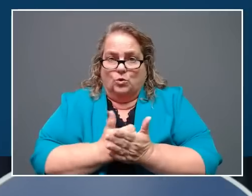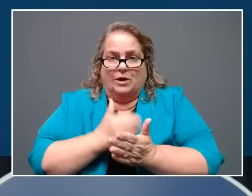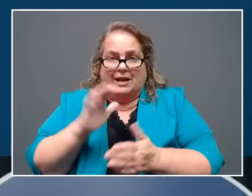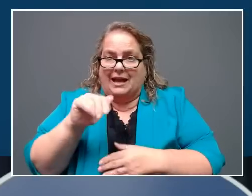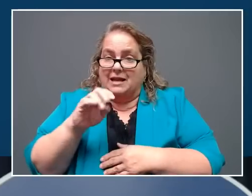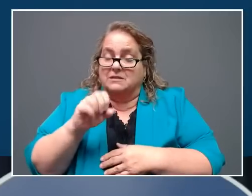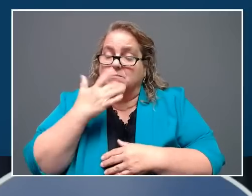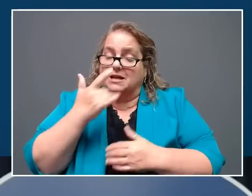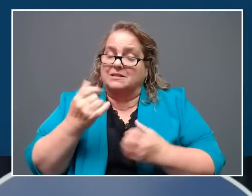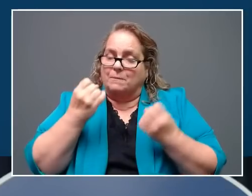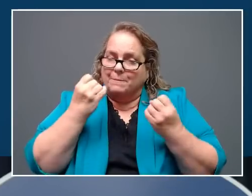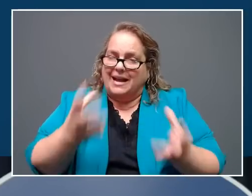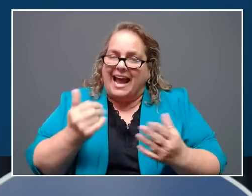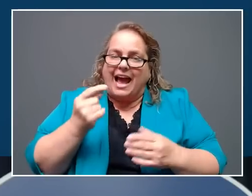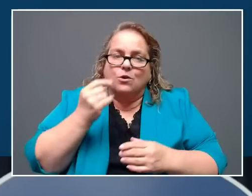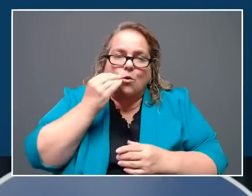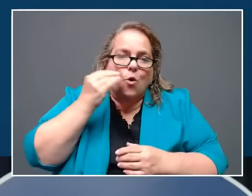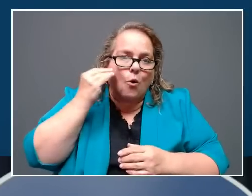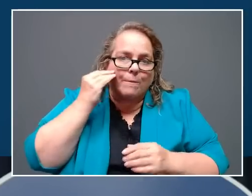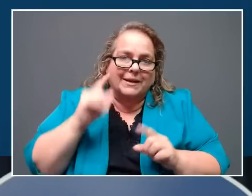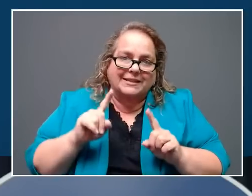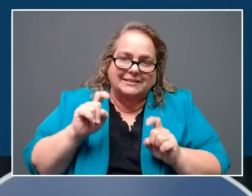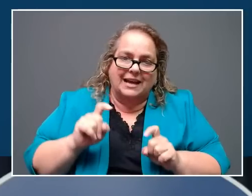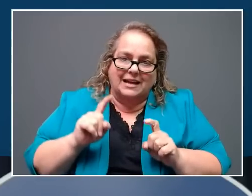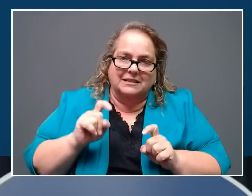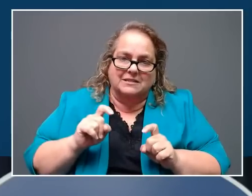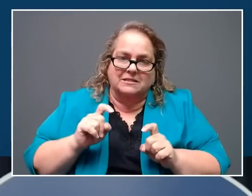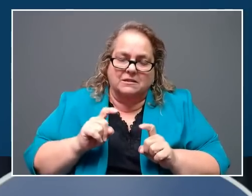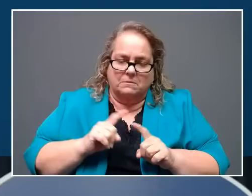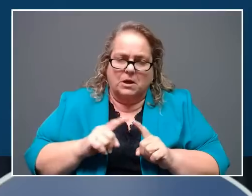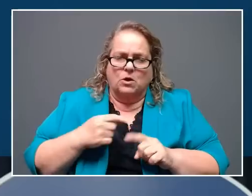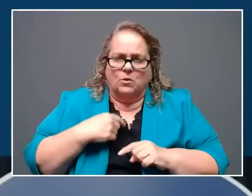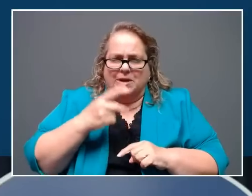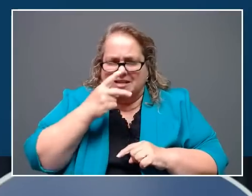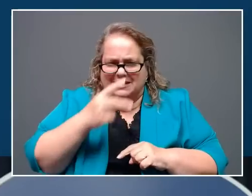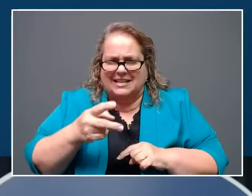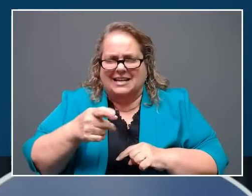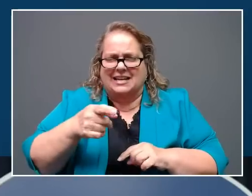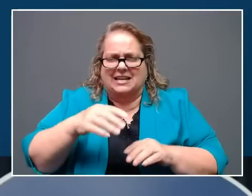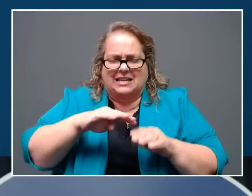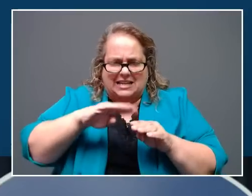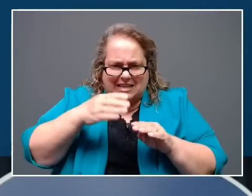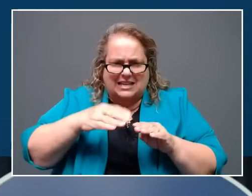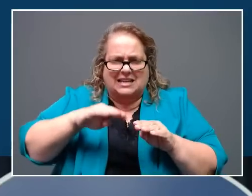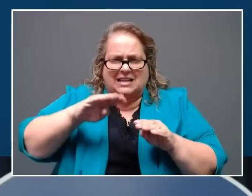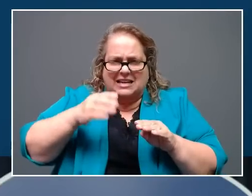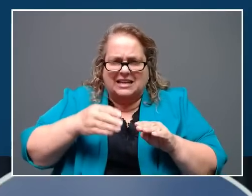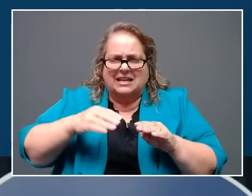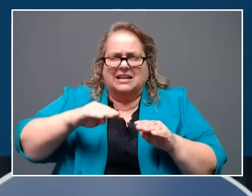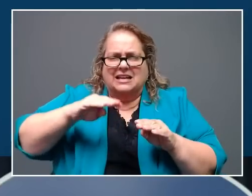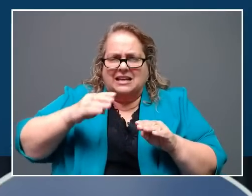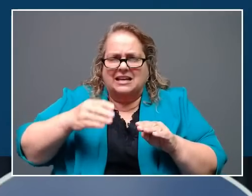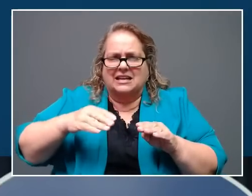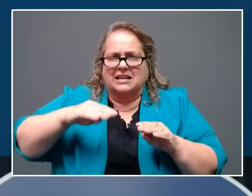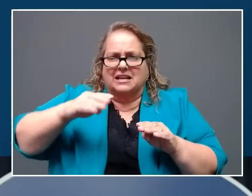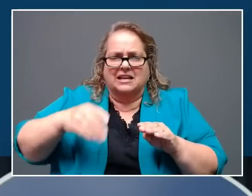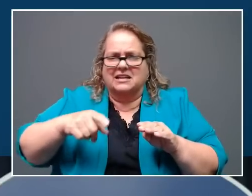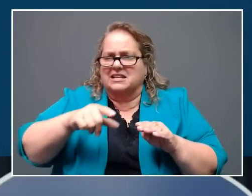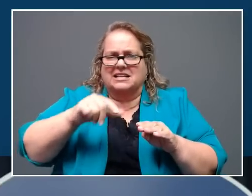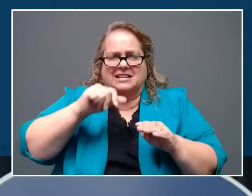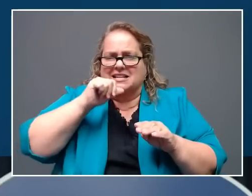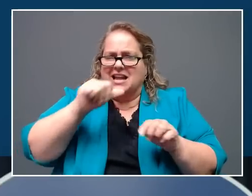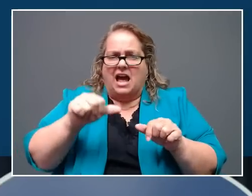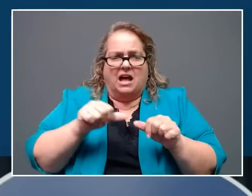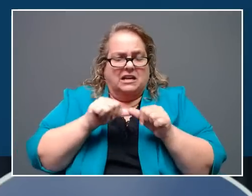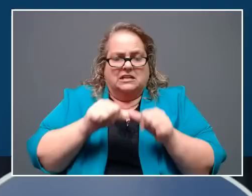tests. We really see that it does not look like we are in a continued escalation.